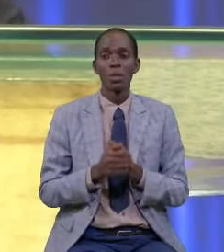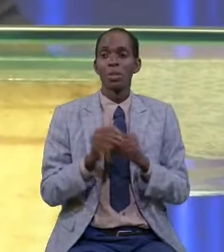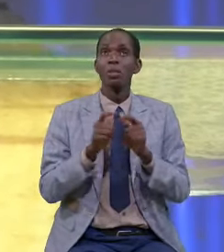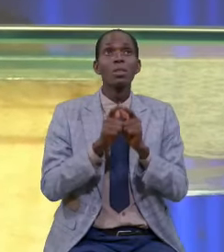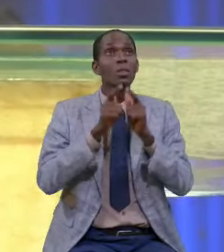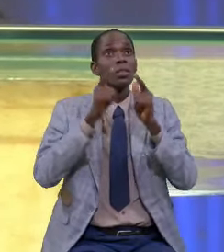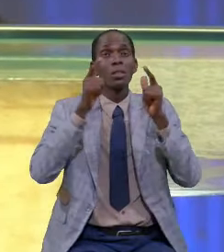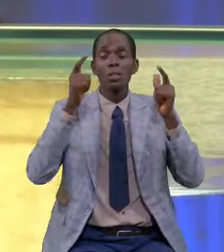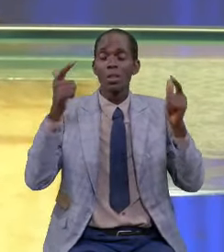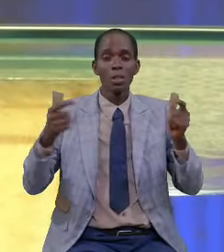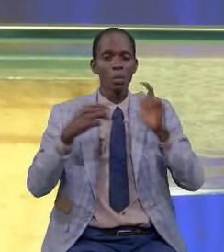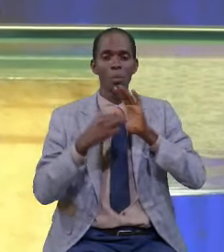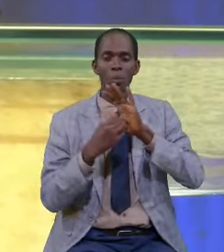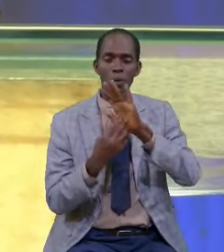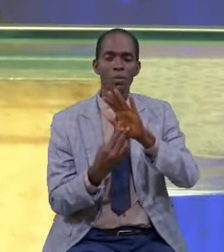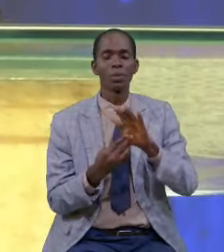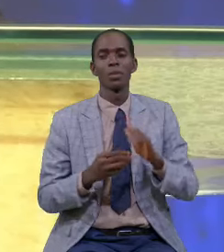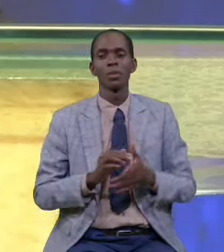Remarkable manifestation.